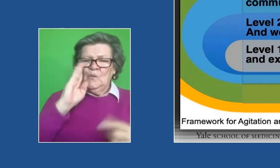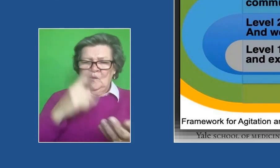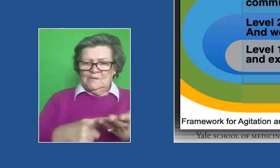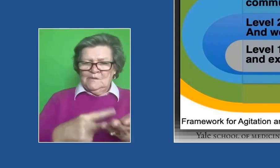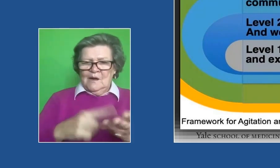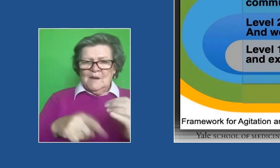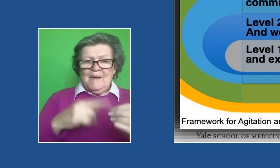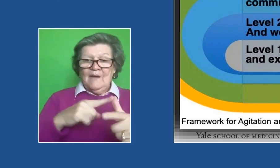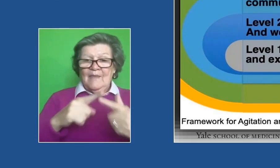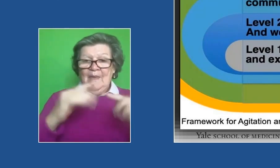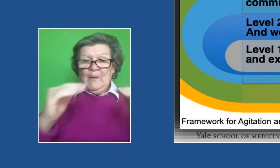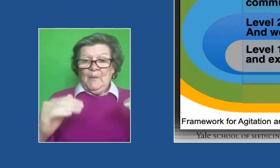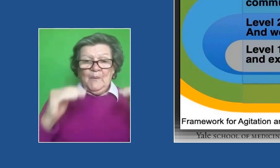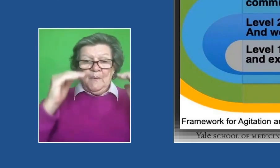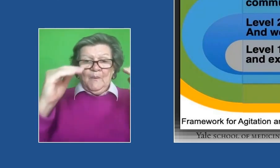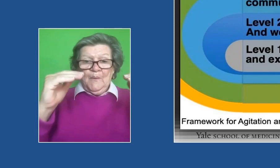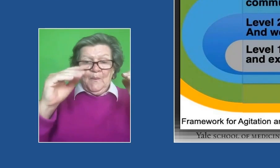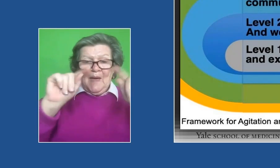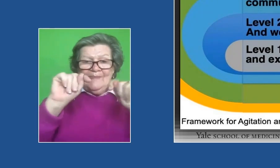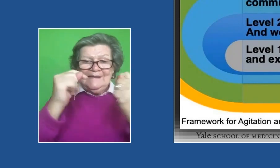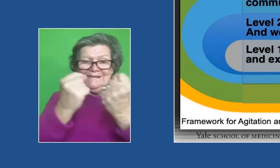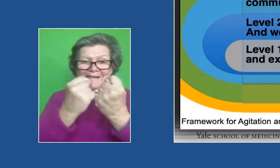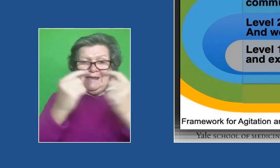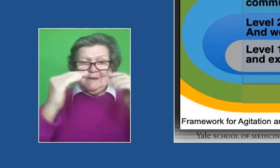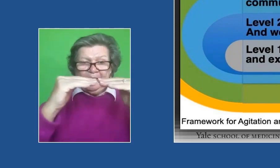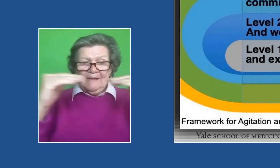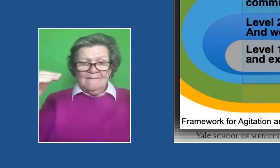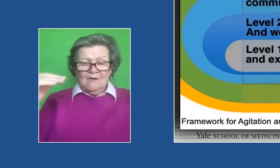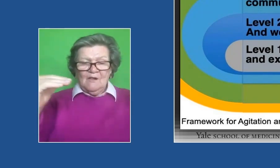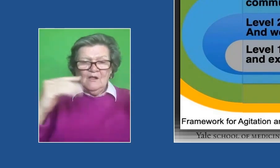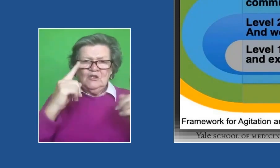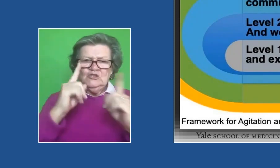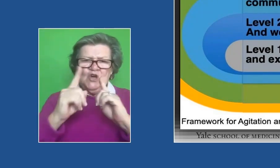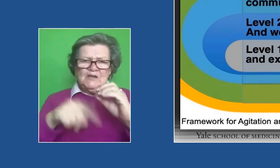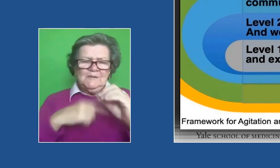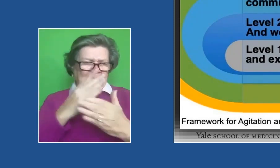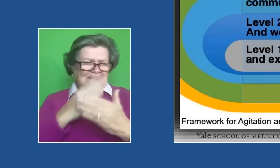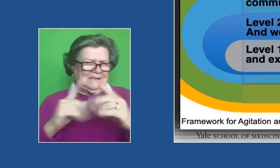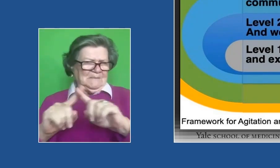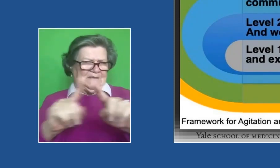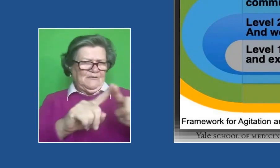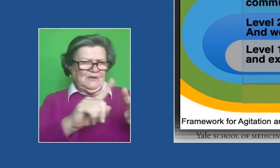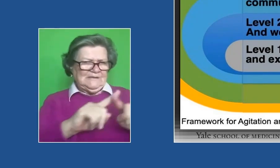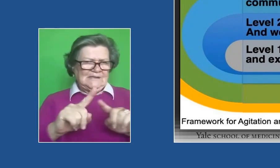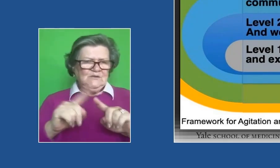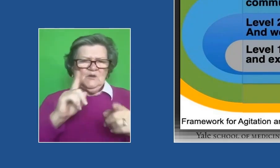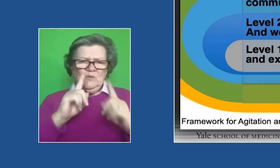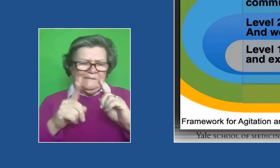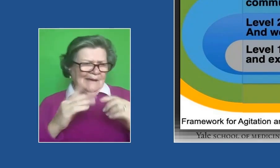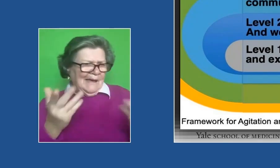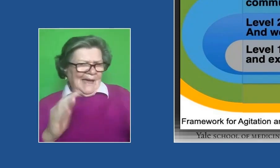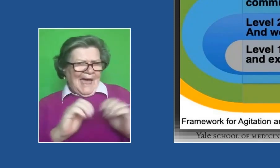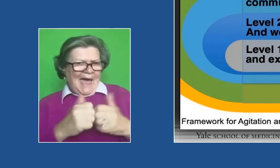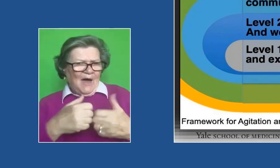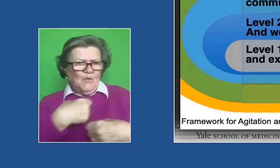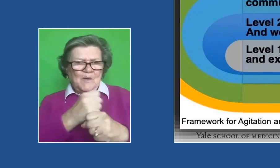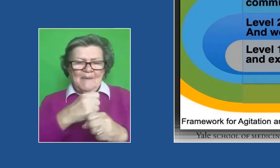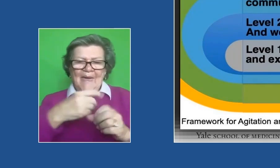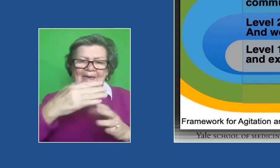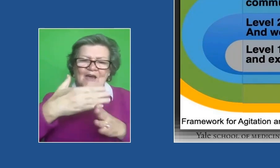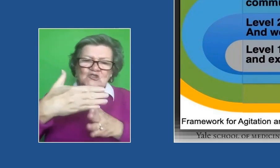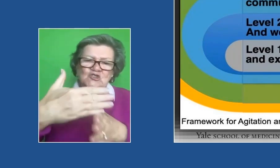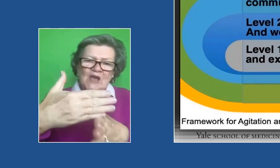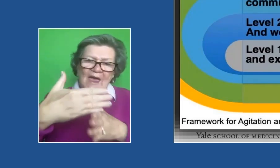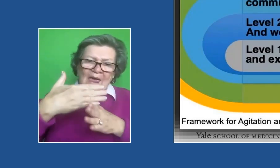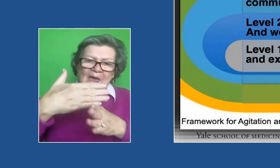team level, because we talked a little bit about some differences in opinion between staff members, how do we make it so that we create a shared mental model so that everyone